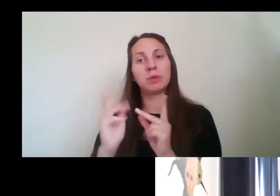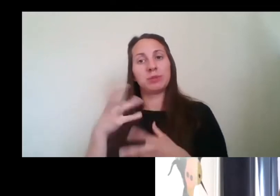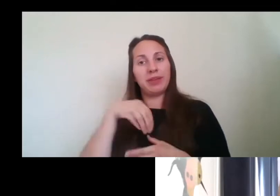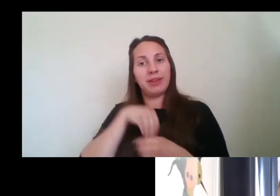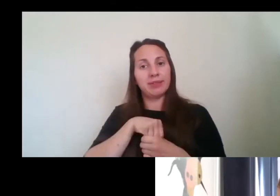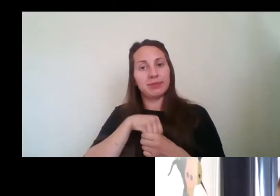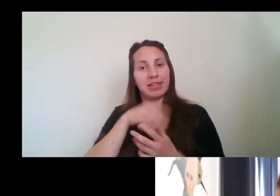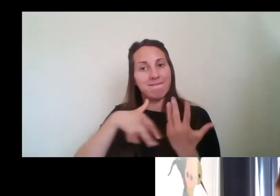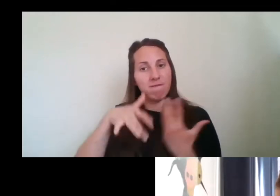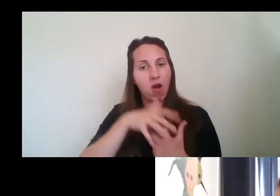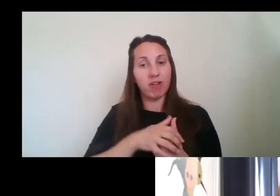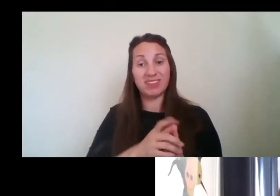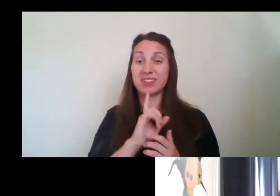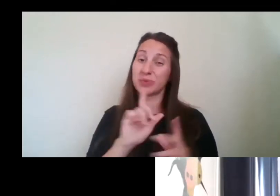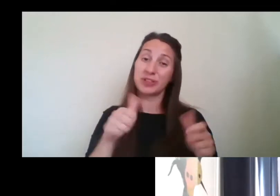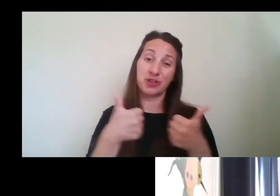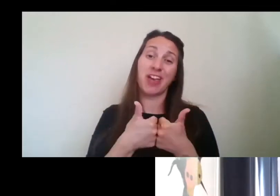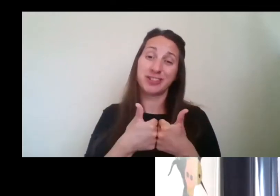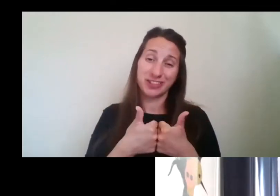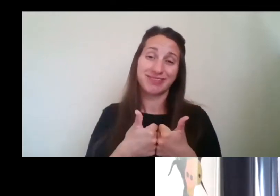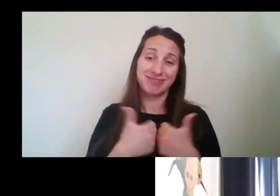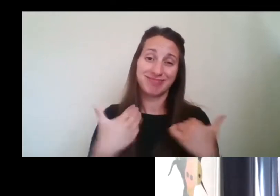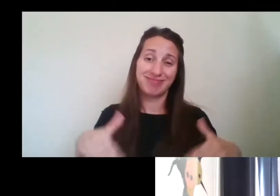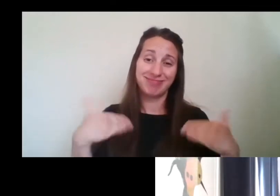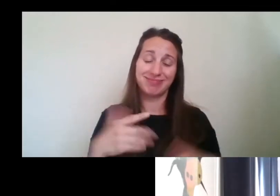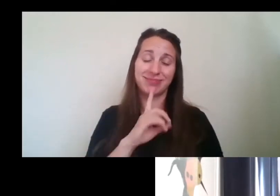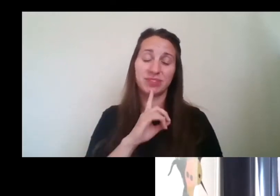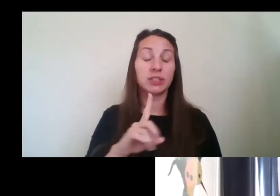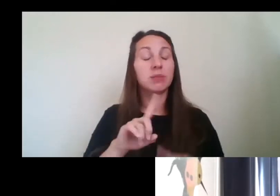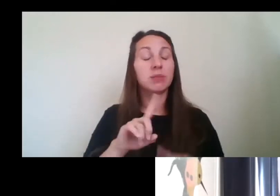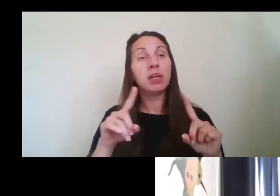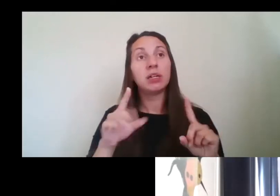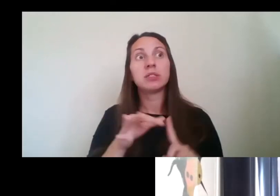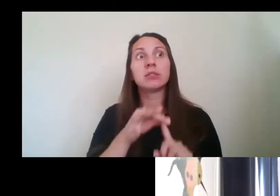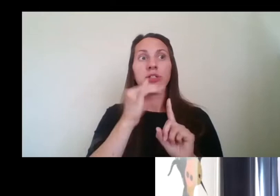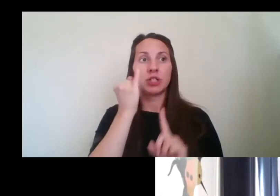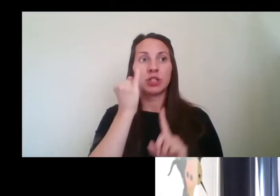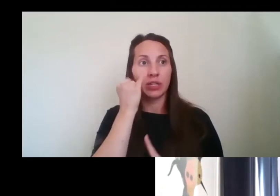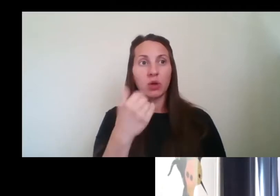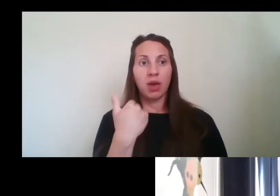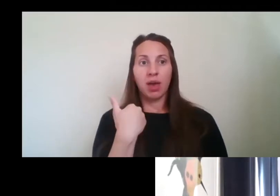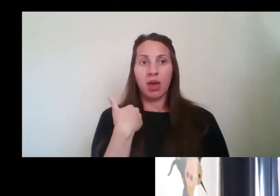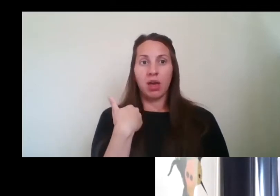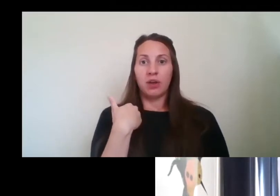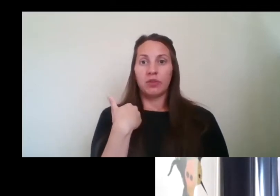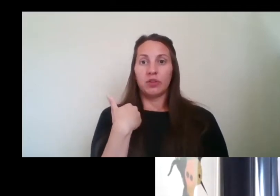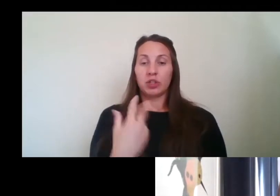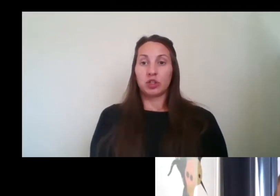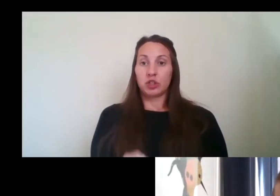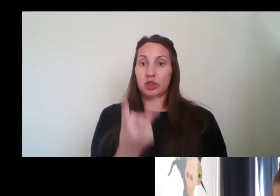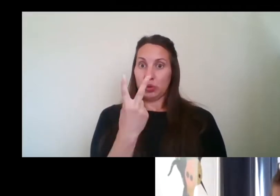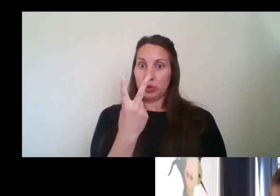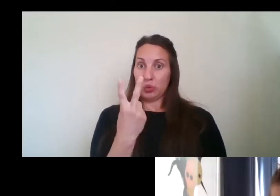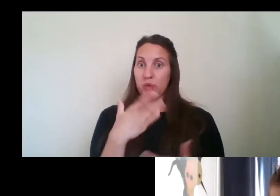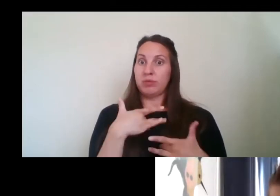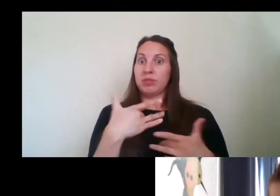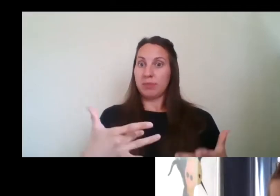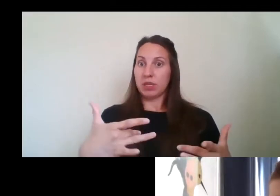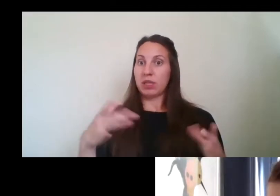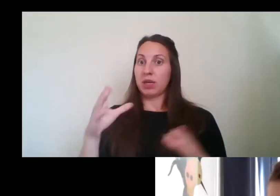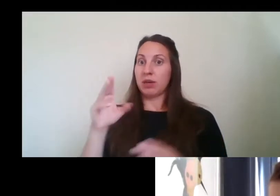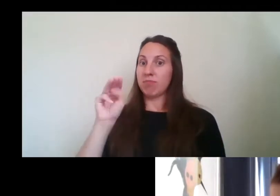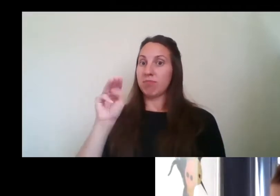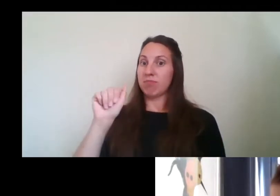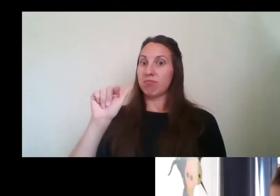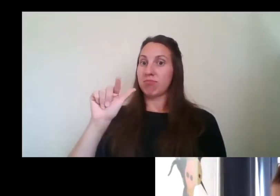general. But again, especially when you have two historically marginalized communities that you're trying to like bring together,